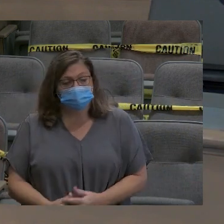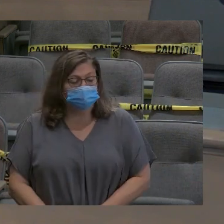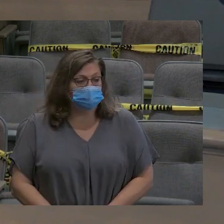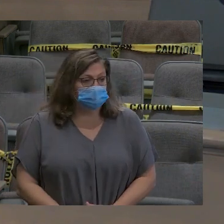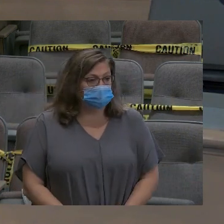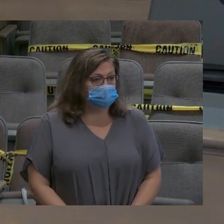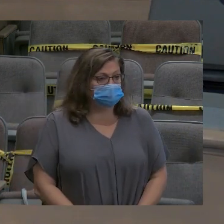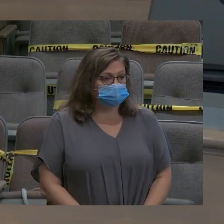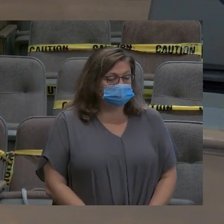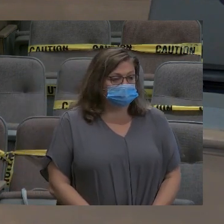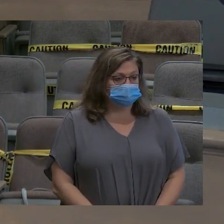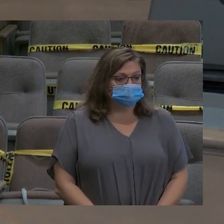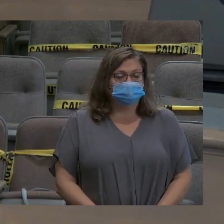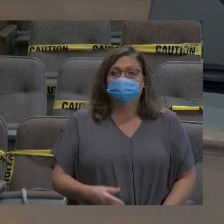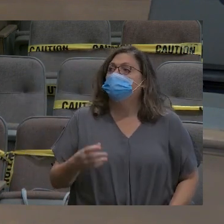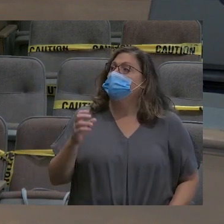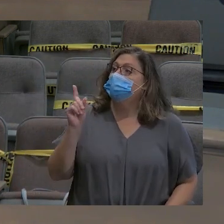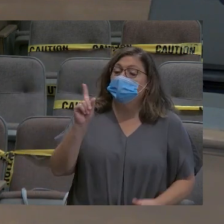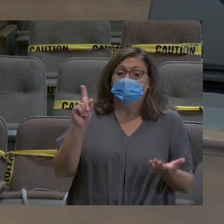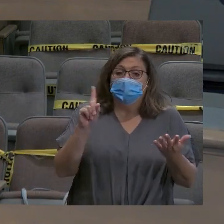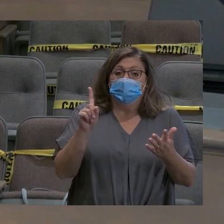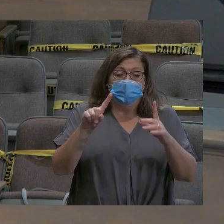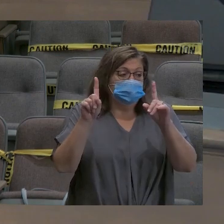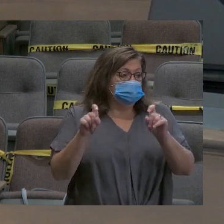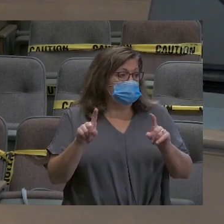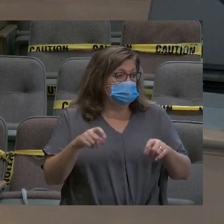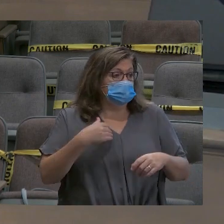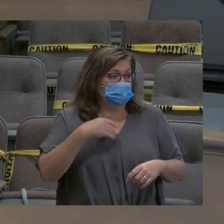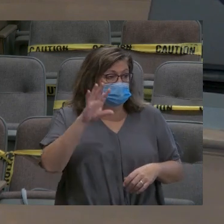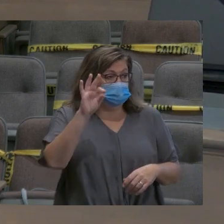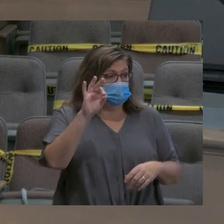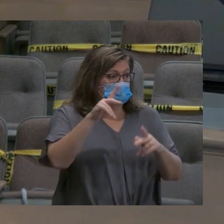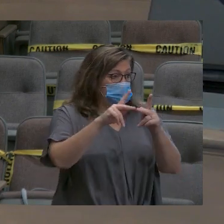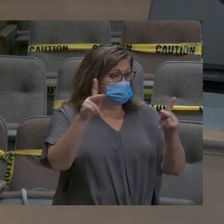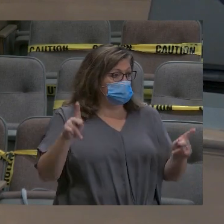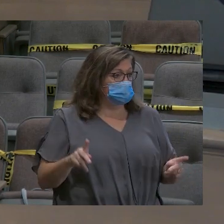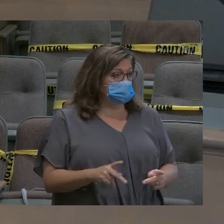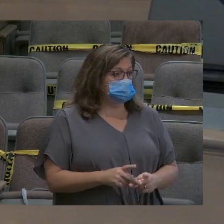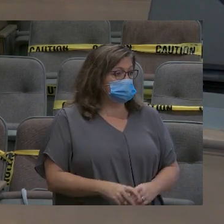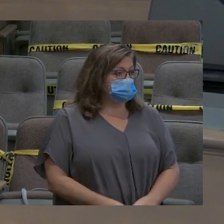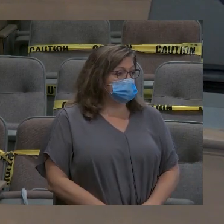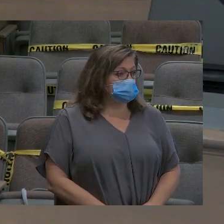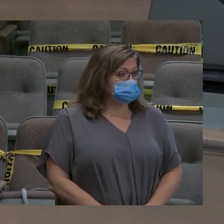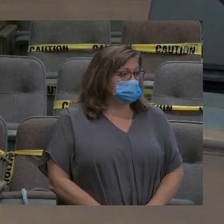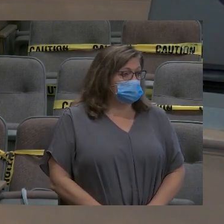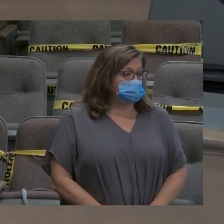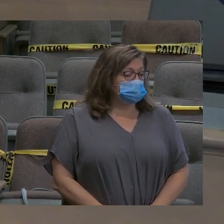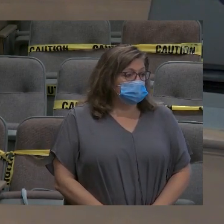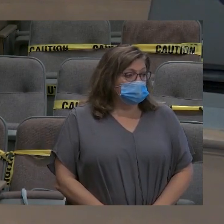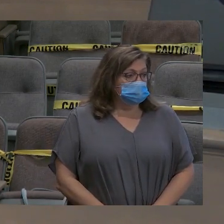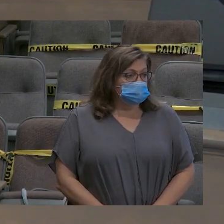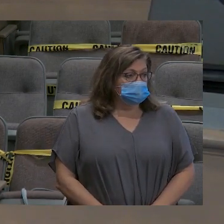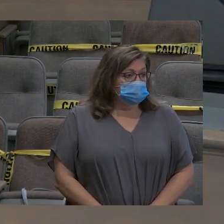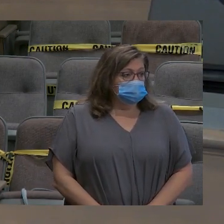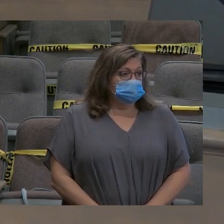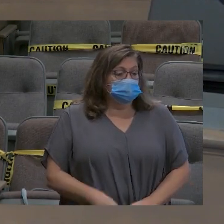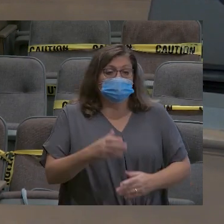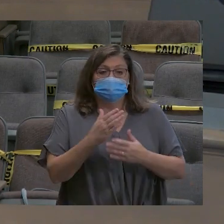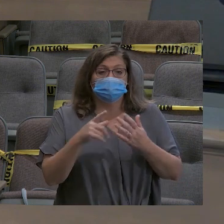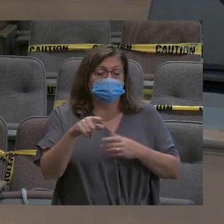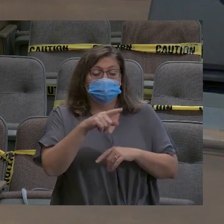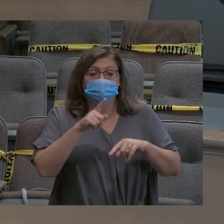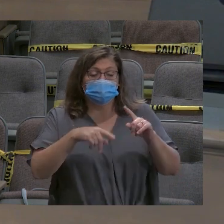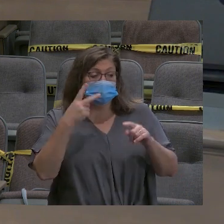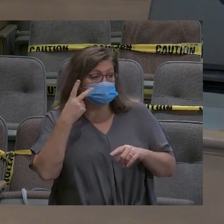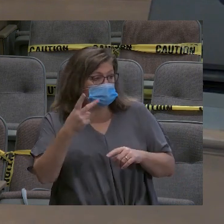So where to get tested is the next question. We have 9 different locations in our health district. For those who may not be able to see the screens,